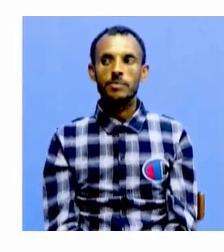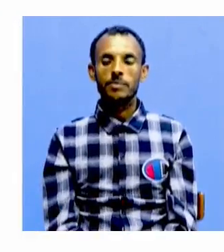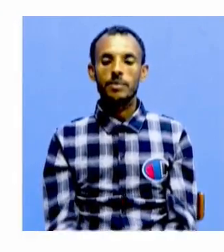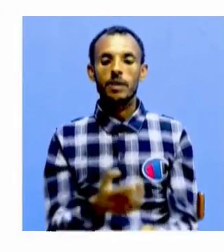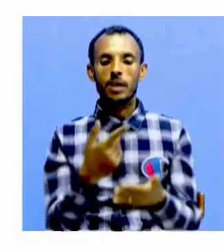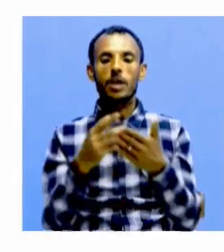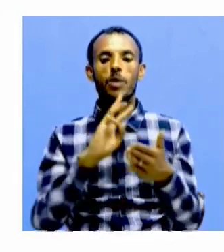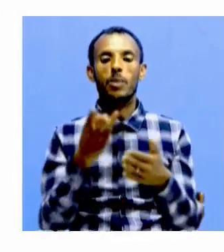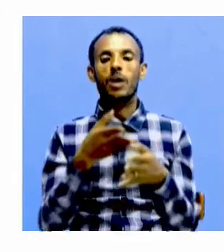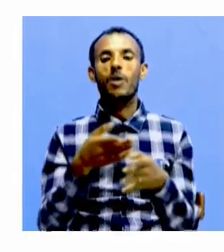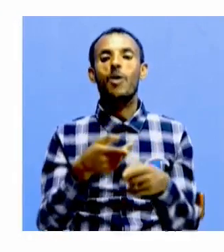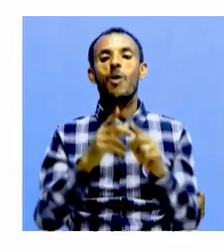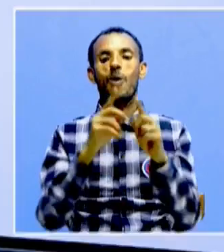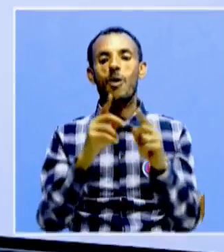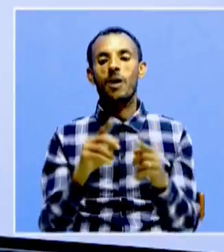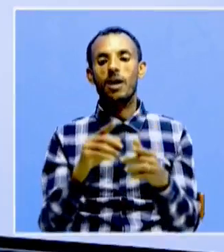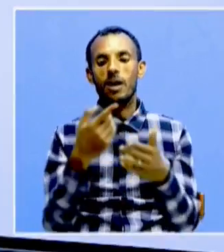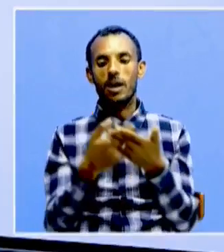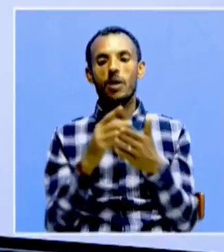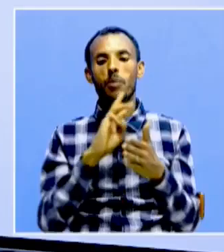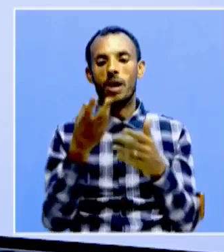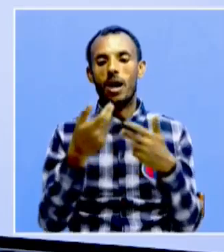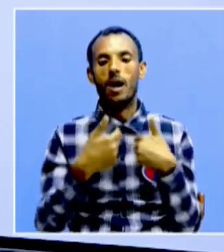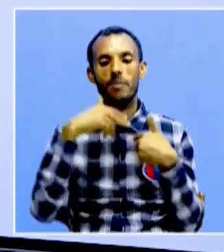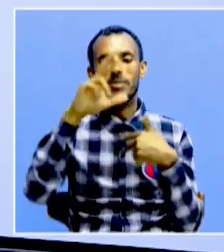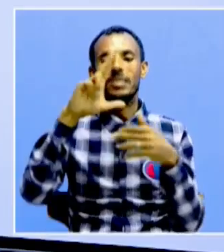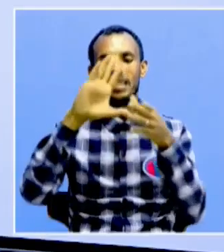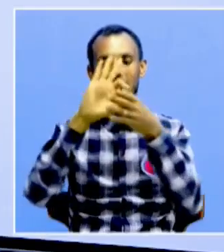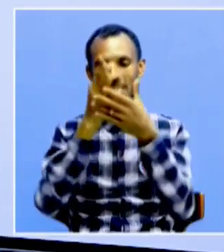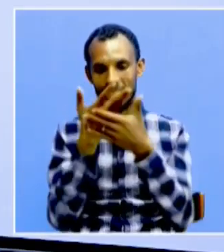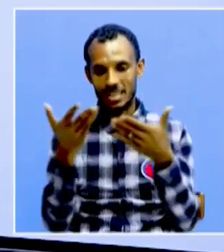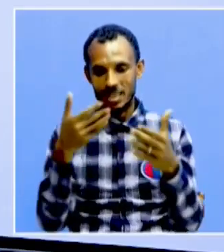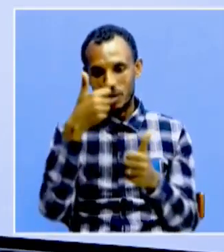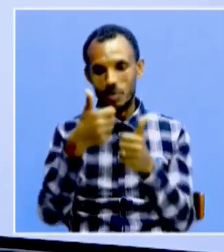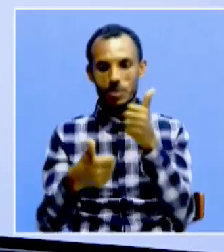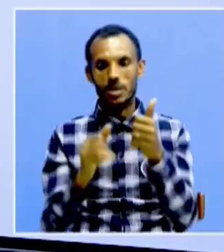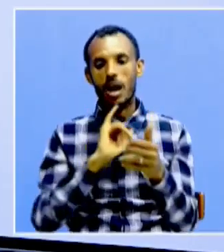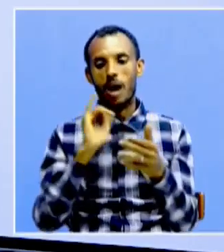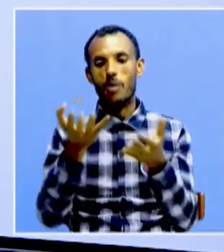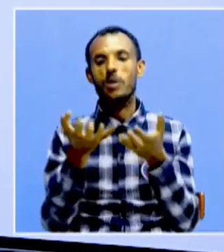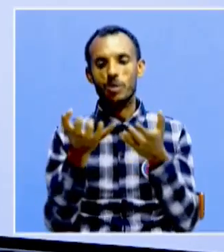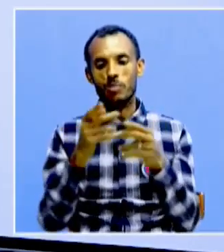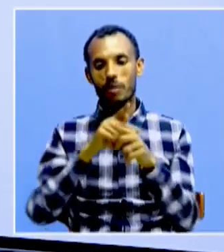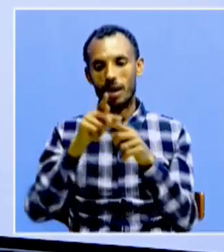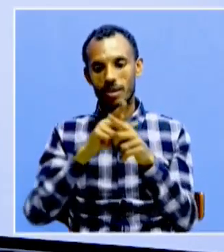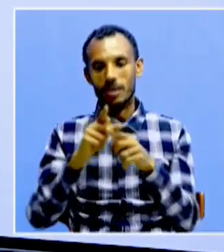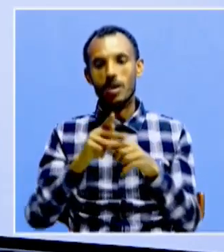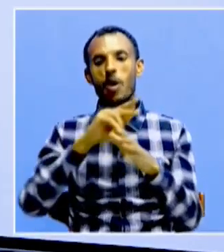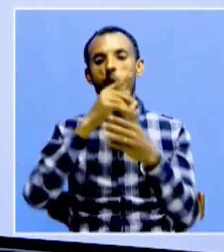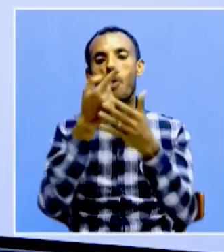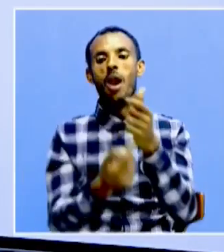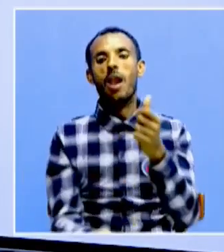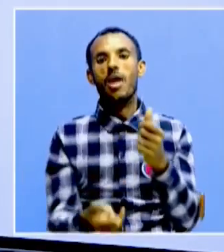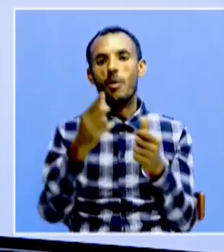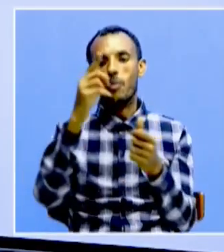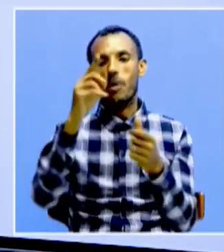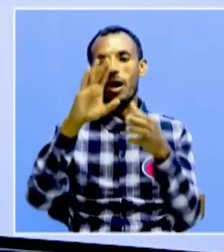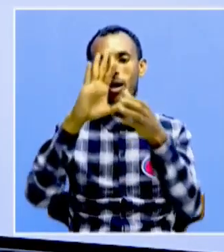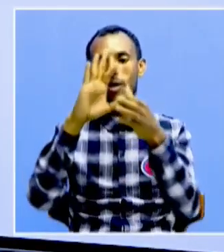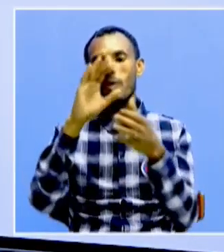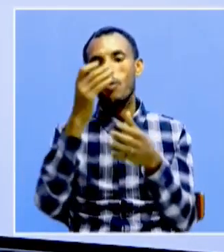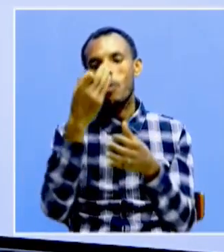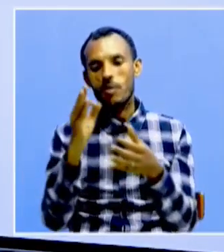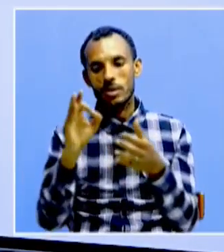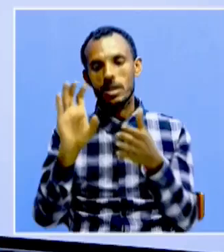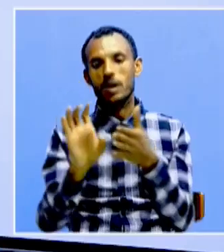Here we go. Here we have 3 sentences which I want you to practice only on one of the clauses, all